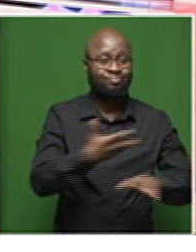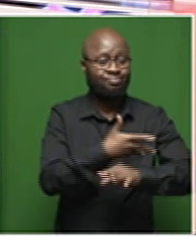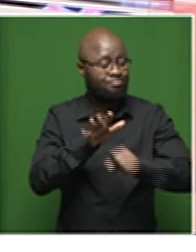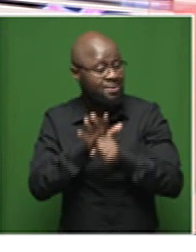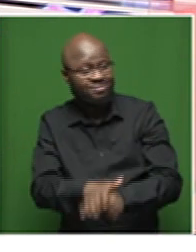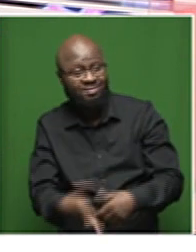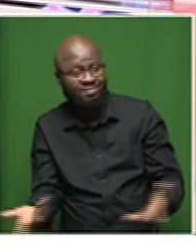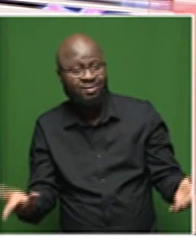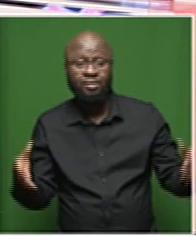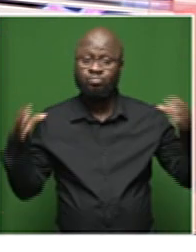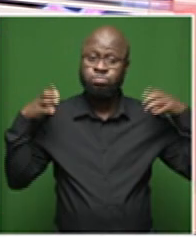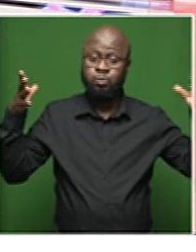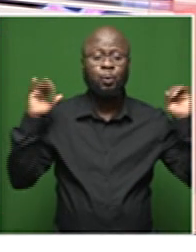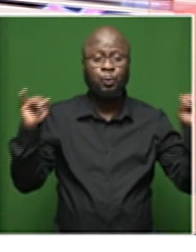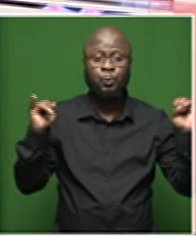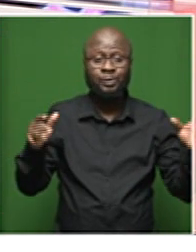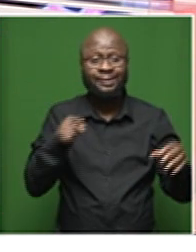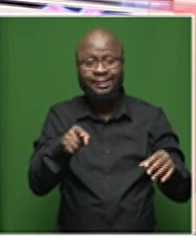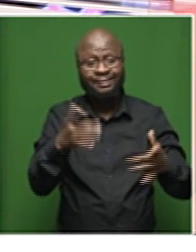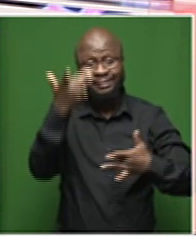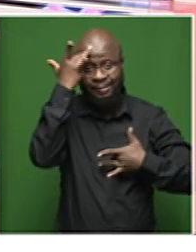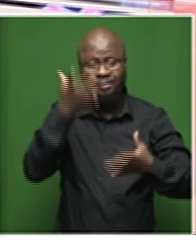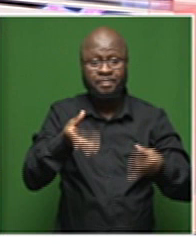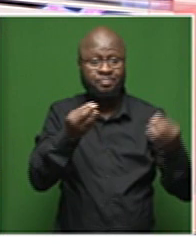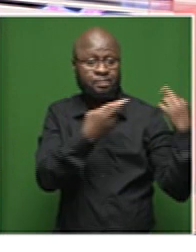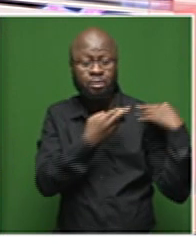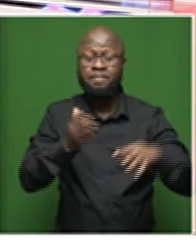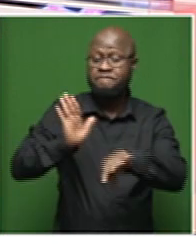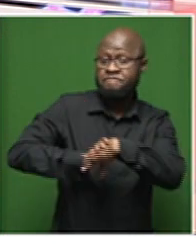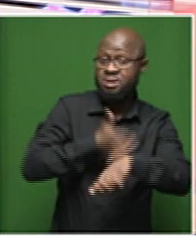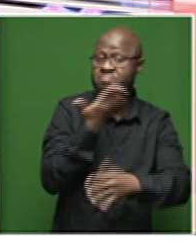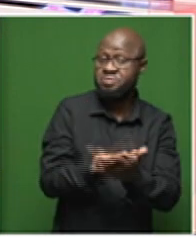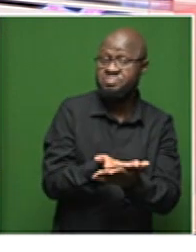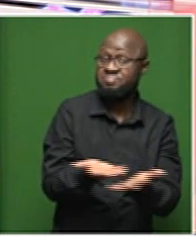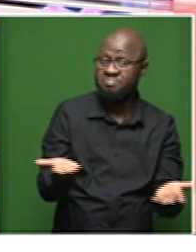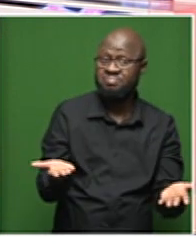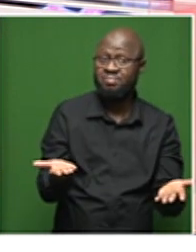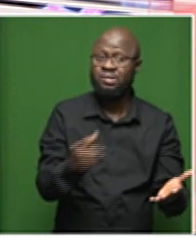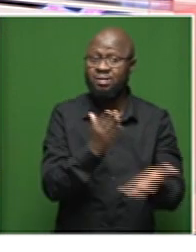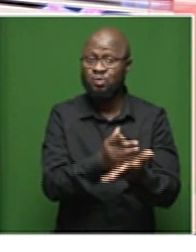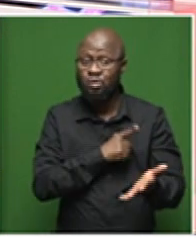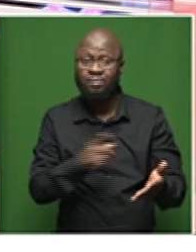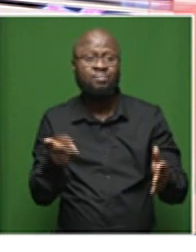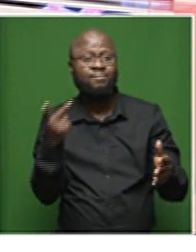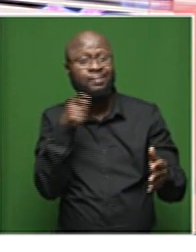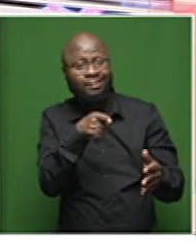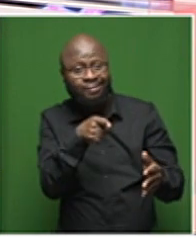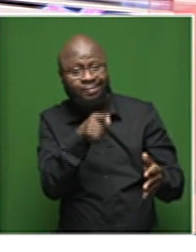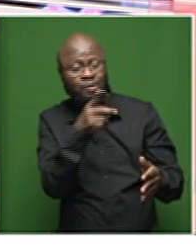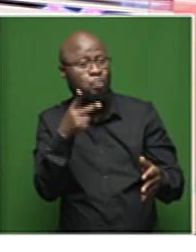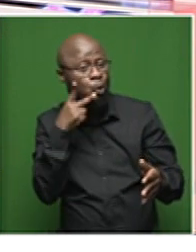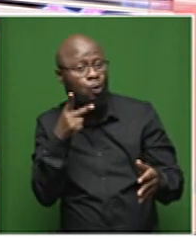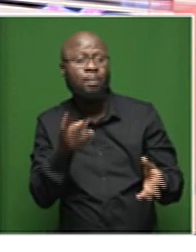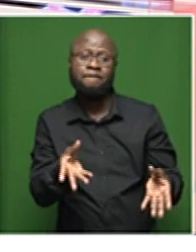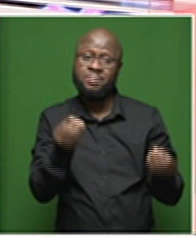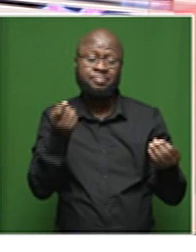risk factor for deaths globally. Now, the continuing rise of smoking behaviors will inevitably lead to a further increase in hypertension